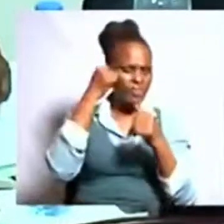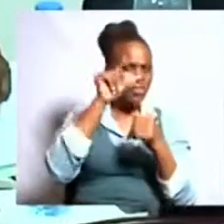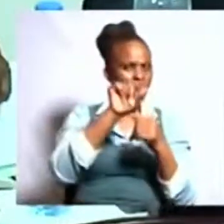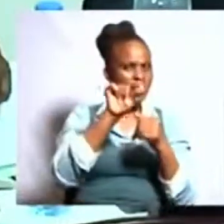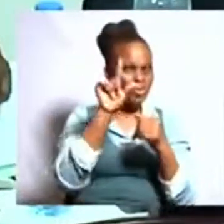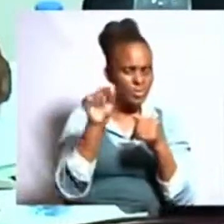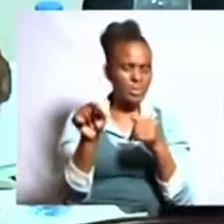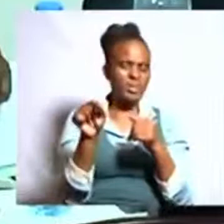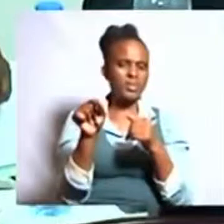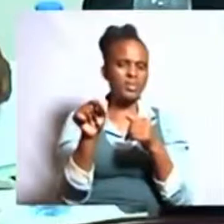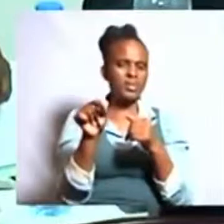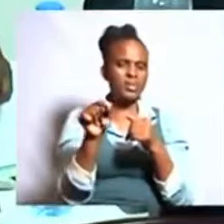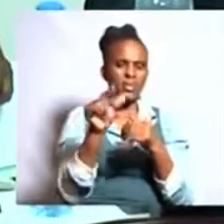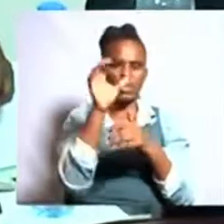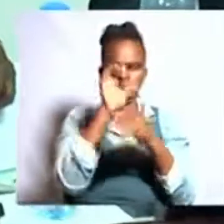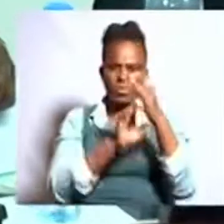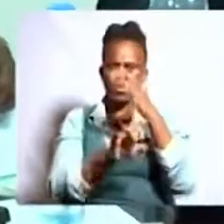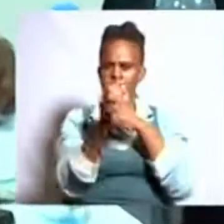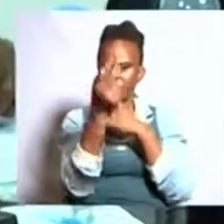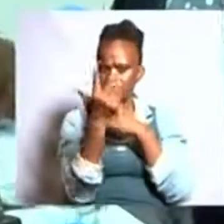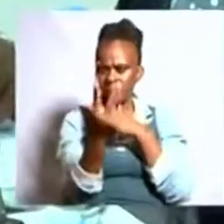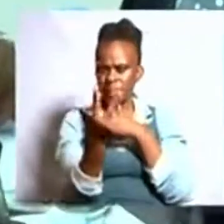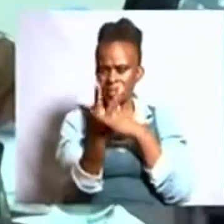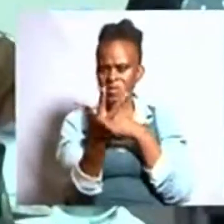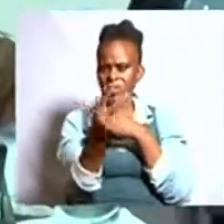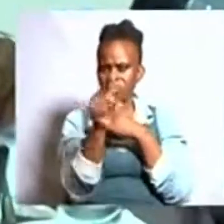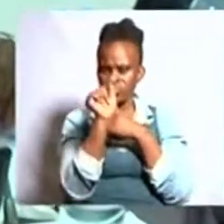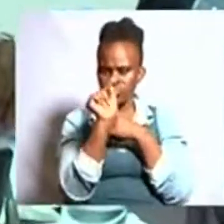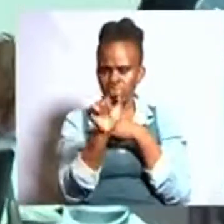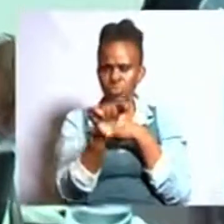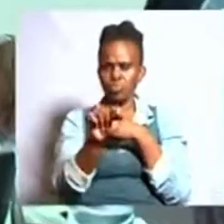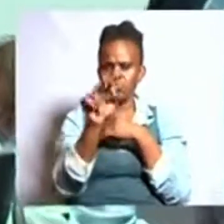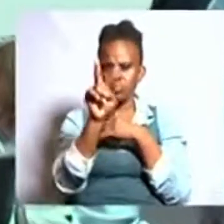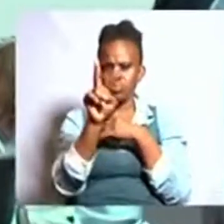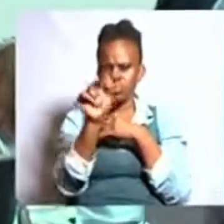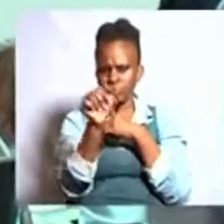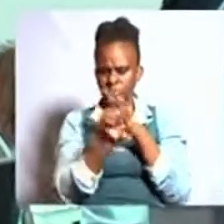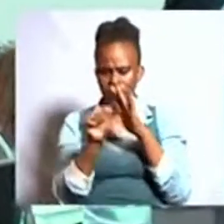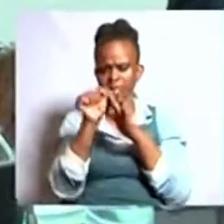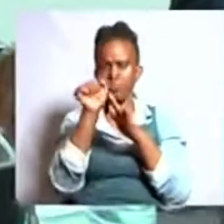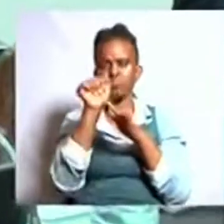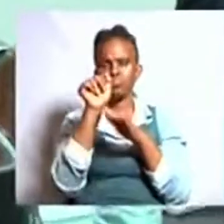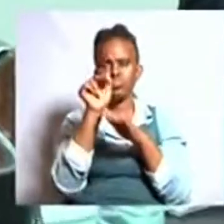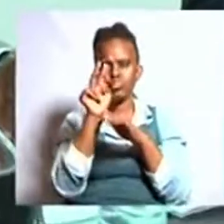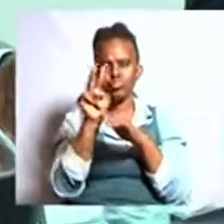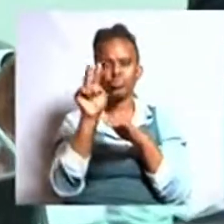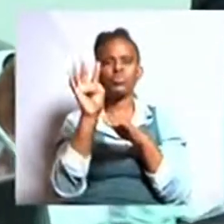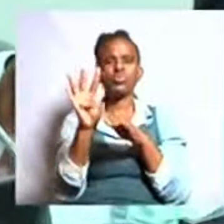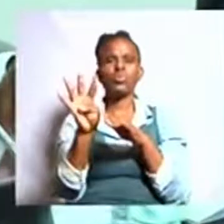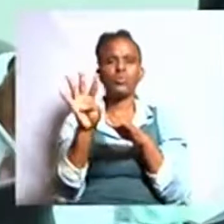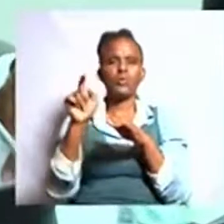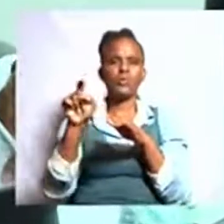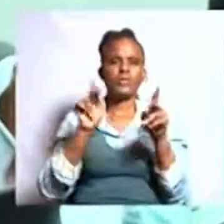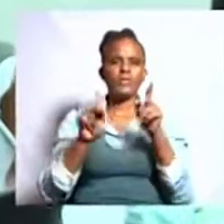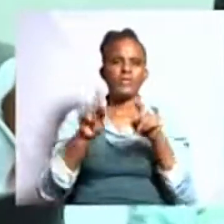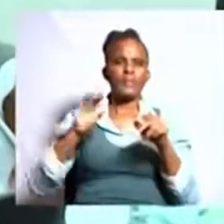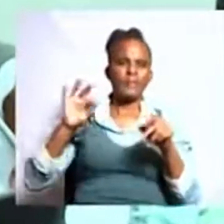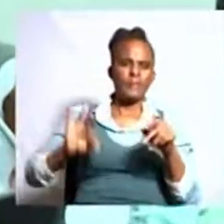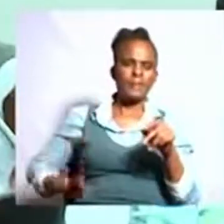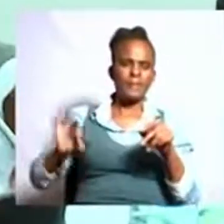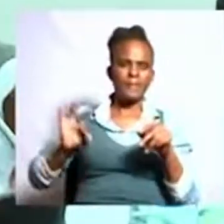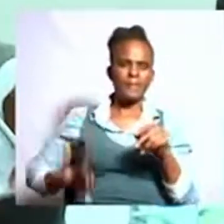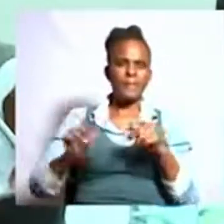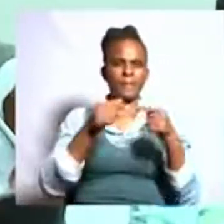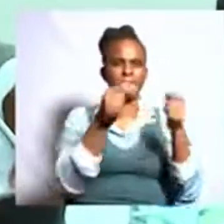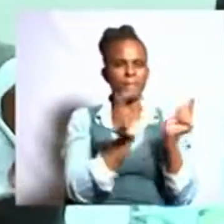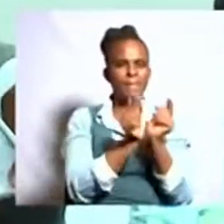2020, clause 3.2 sub 2 and 4 requires the benefiting groups